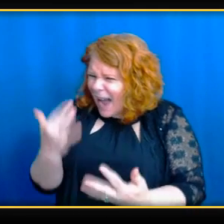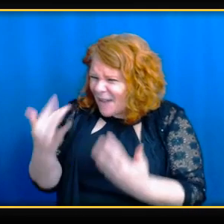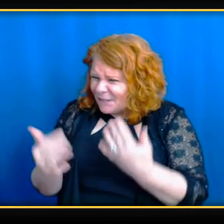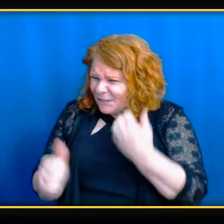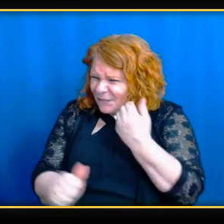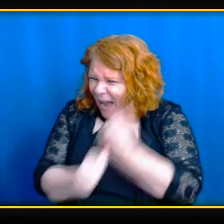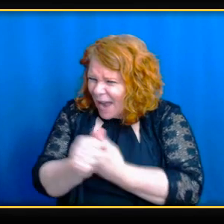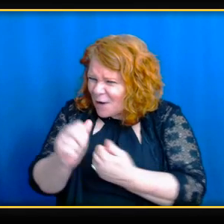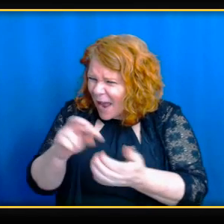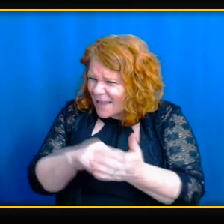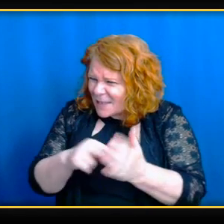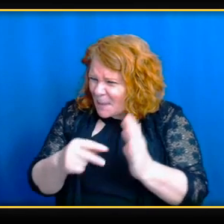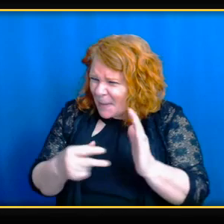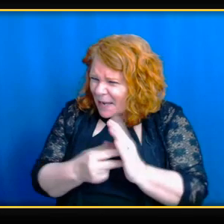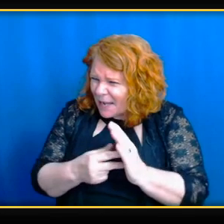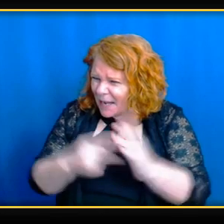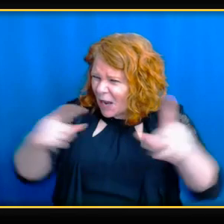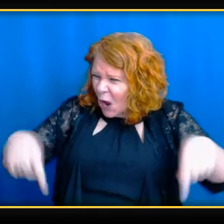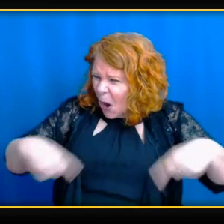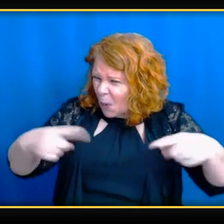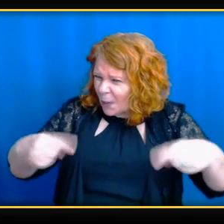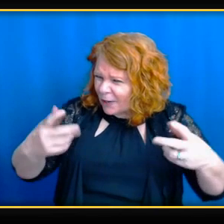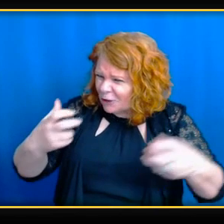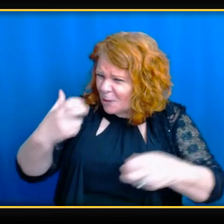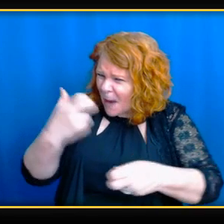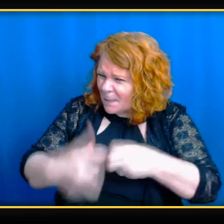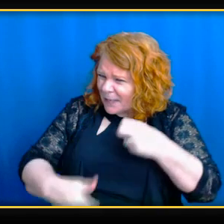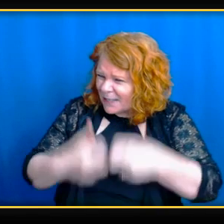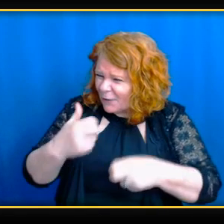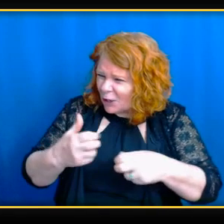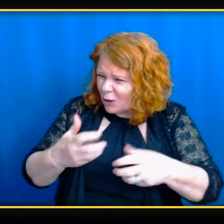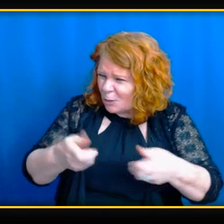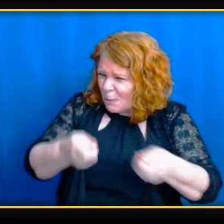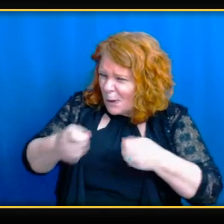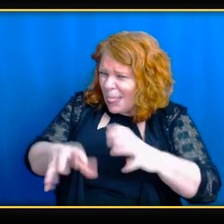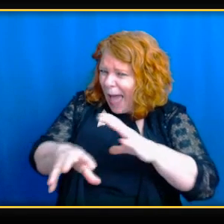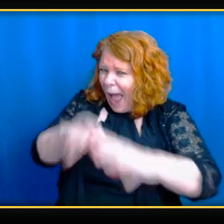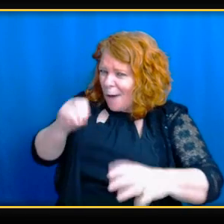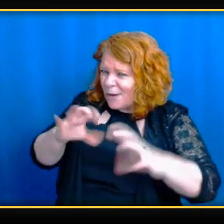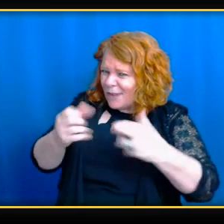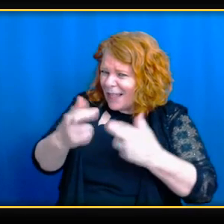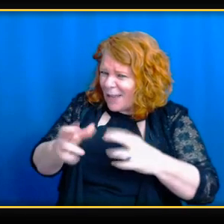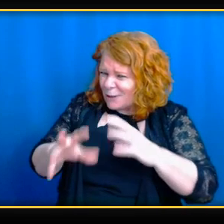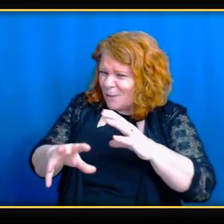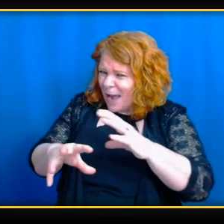a wheelchair might be difficult to get out of the classroom and out of the building if a fire broke out?